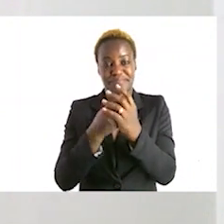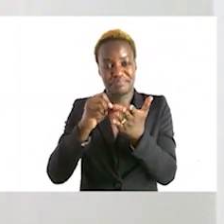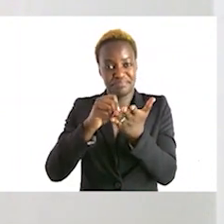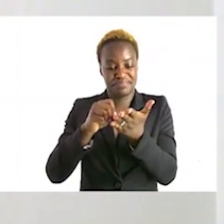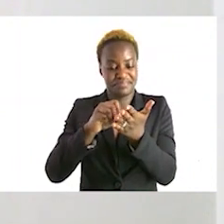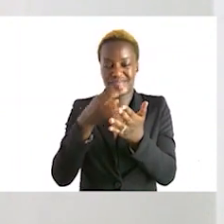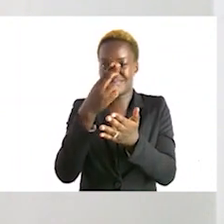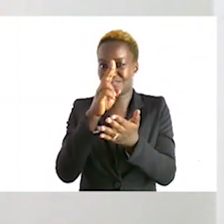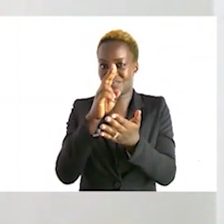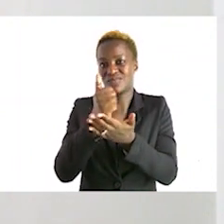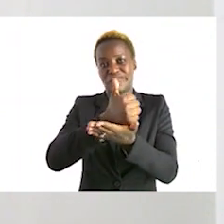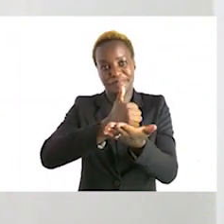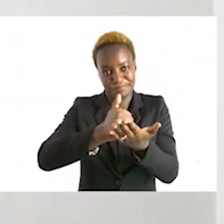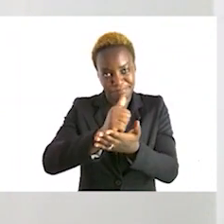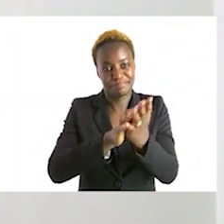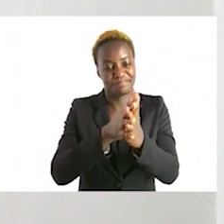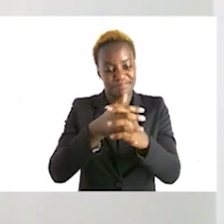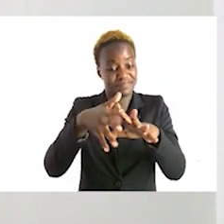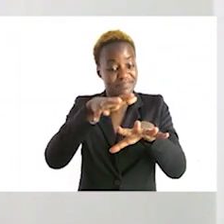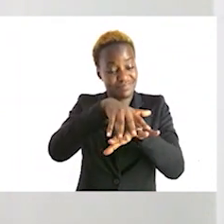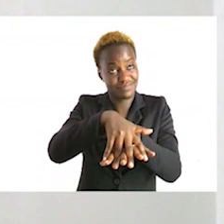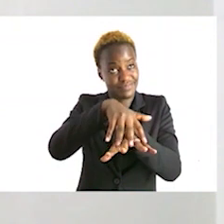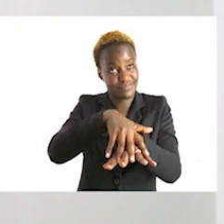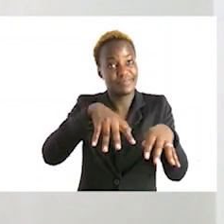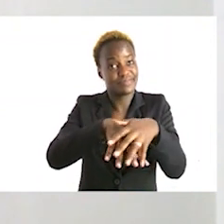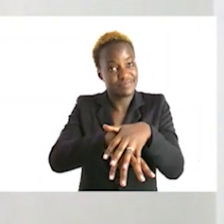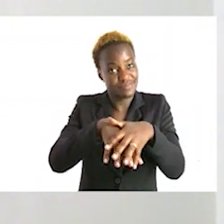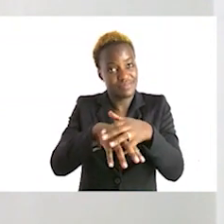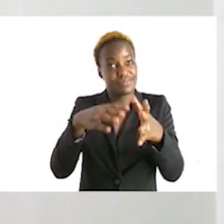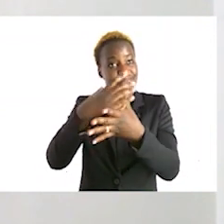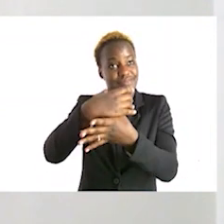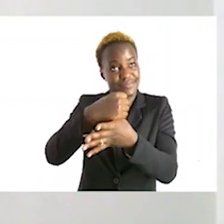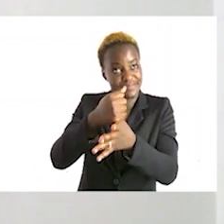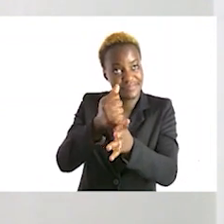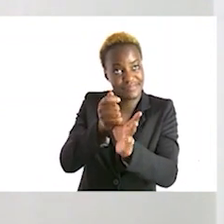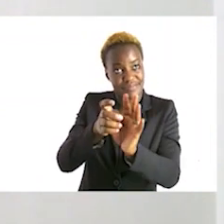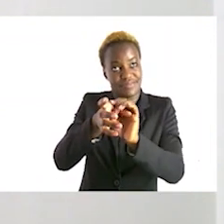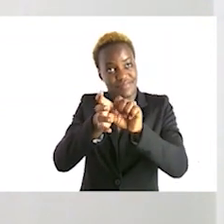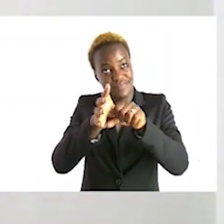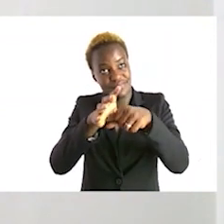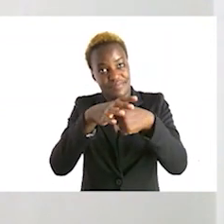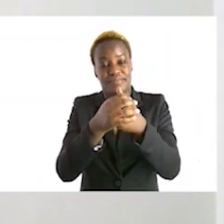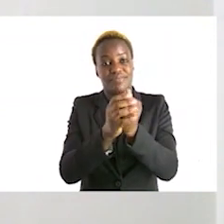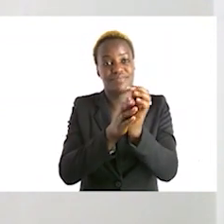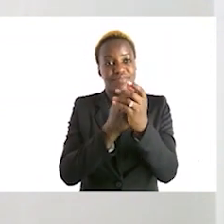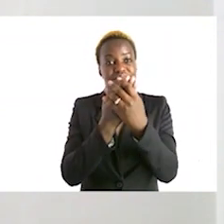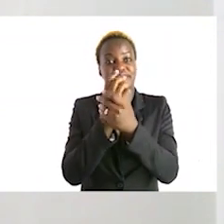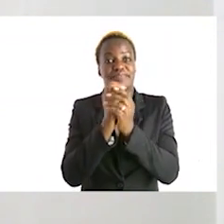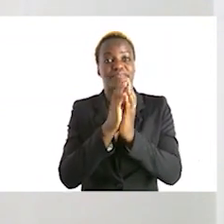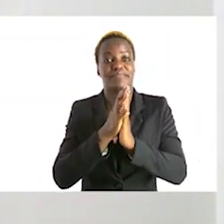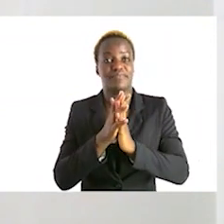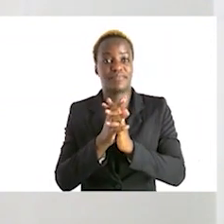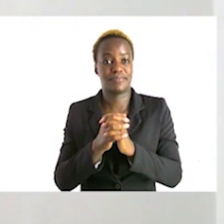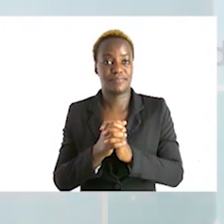free between the fingers, nicely around the thumbs.